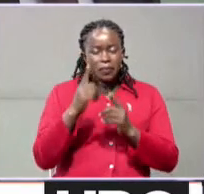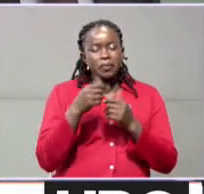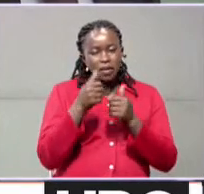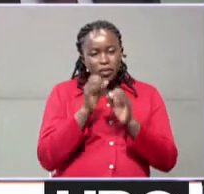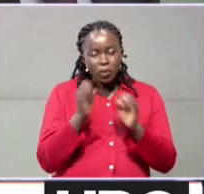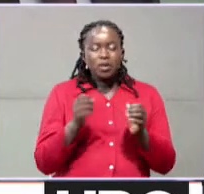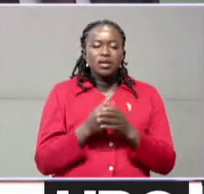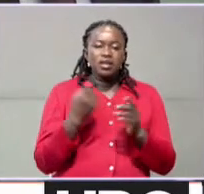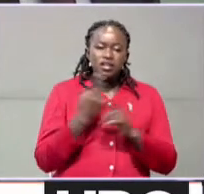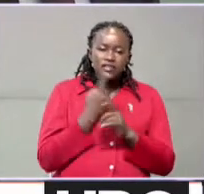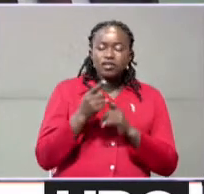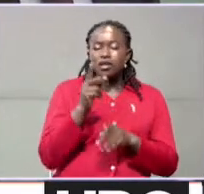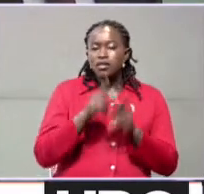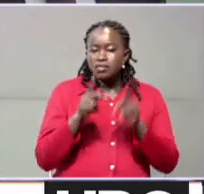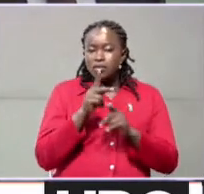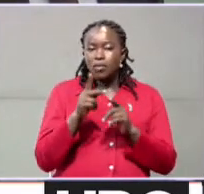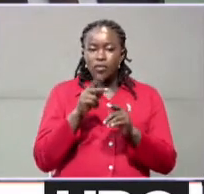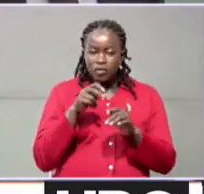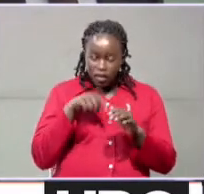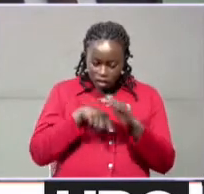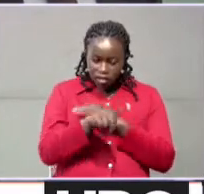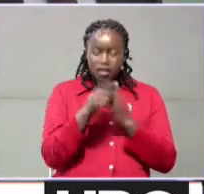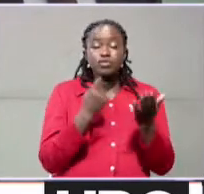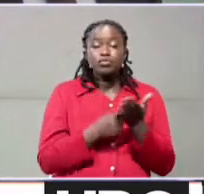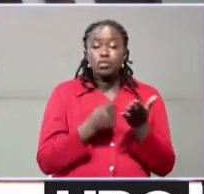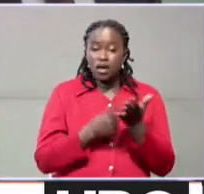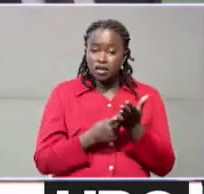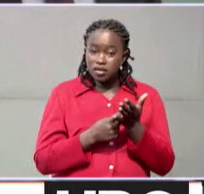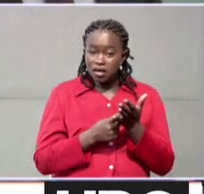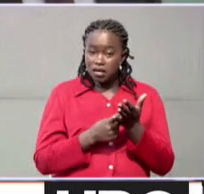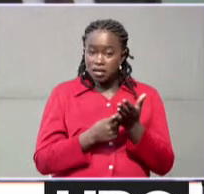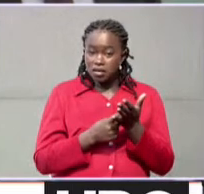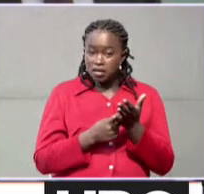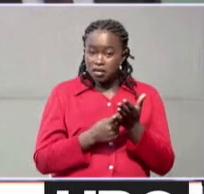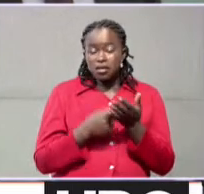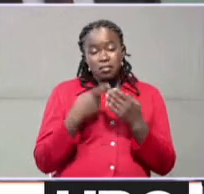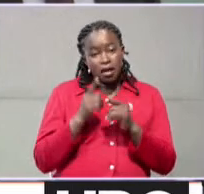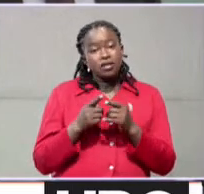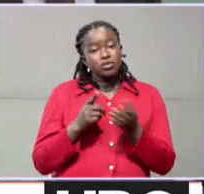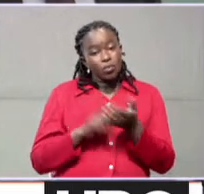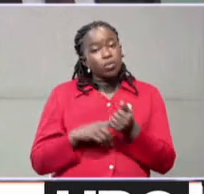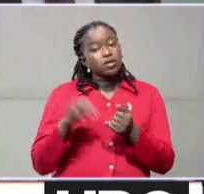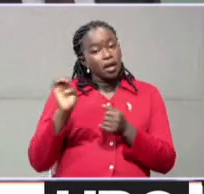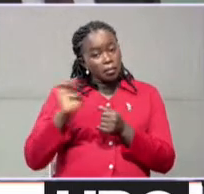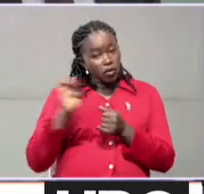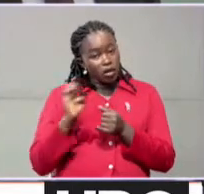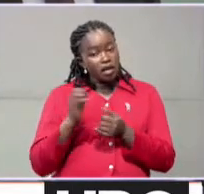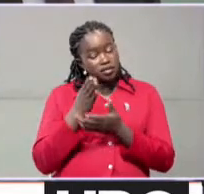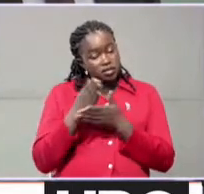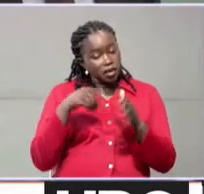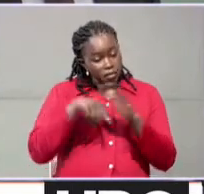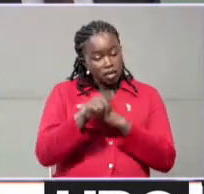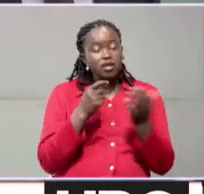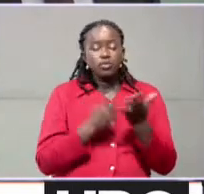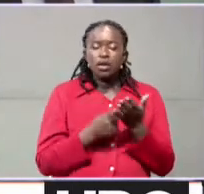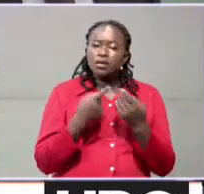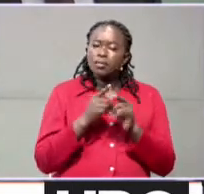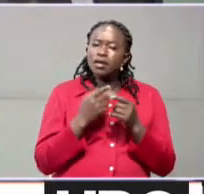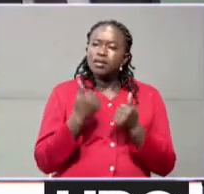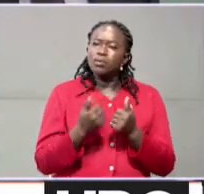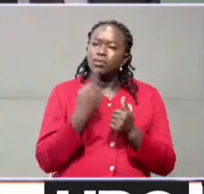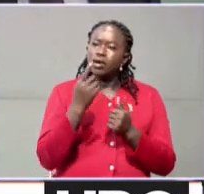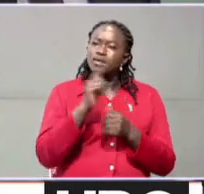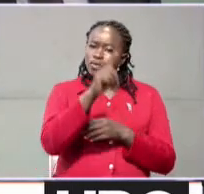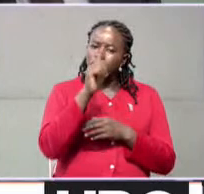had contracted ebola in this country but the one billion dollar